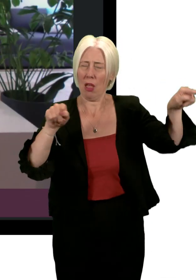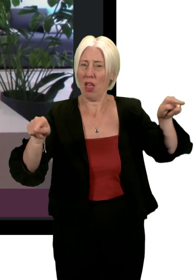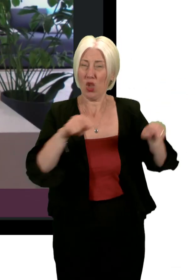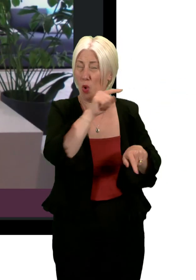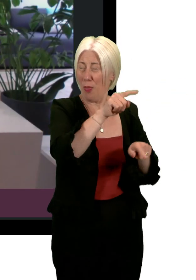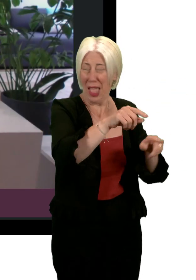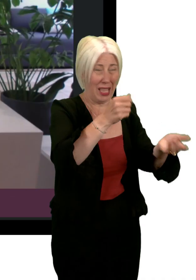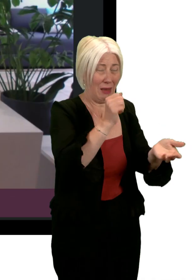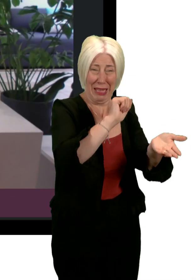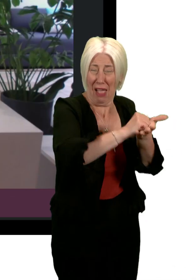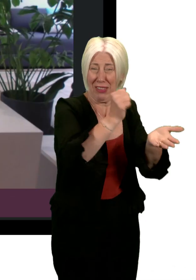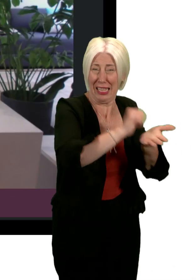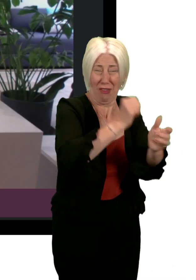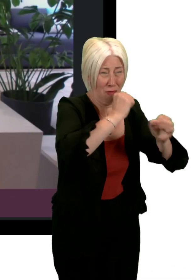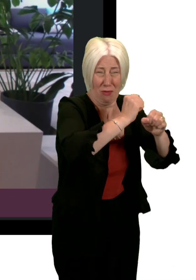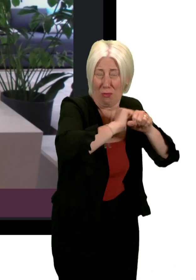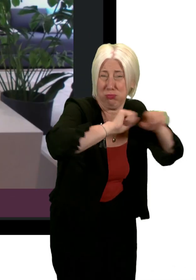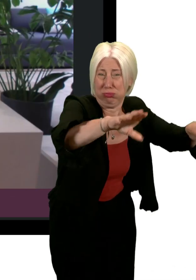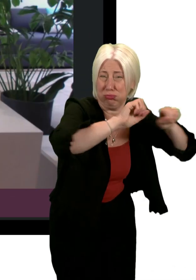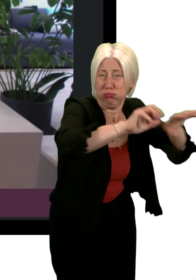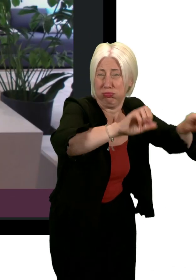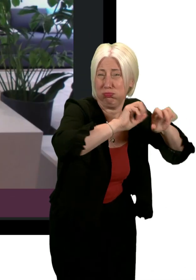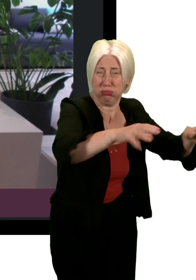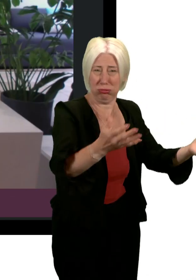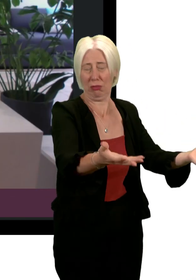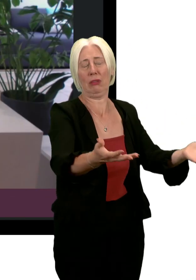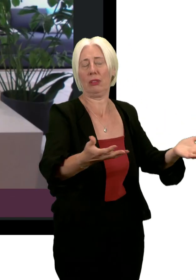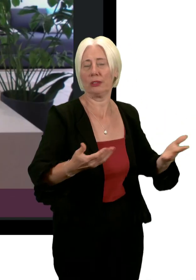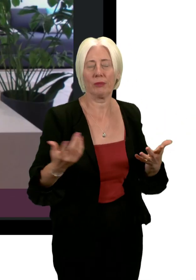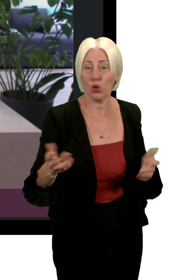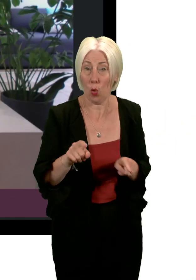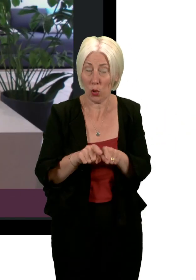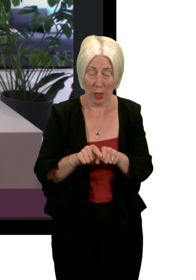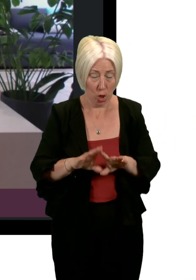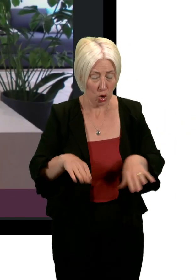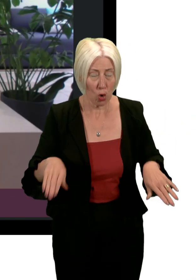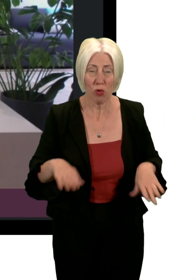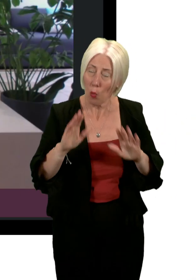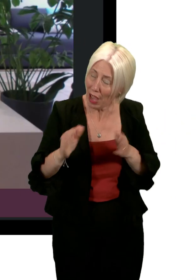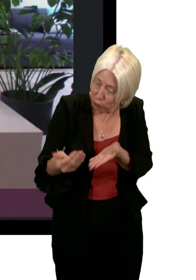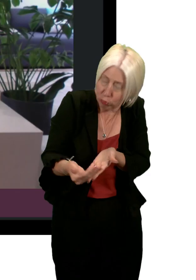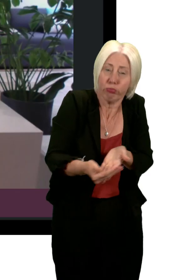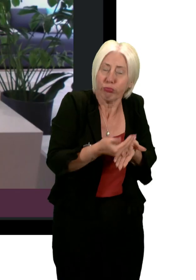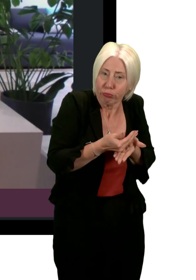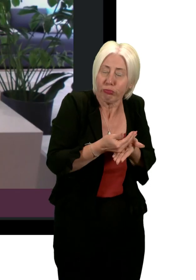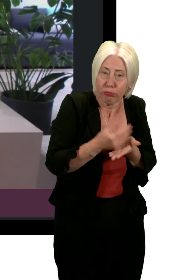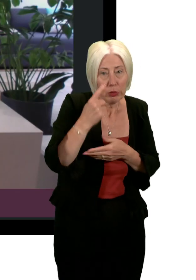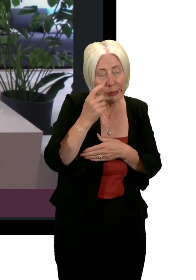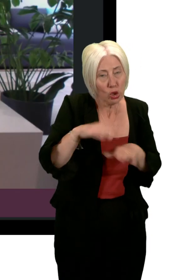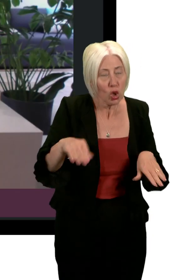we obviously have to protect those who need protecting, and kids, especially the youngest kids, are among that